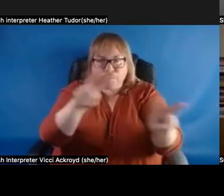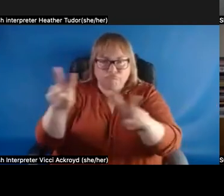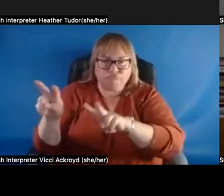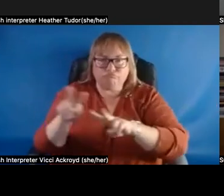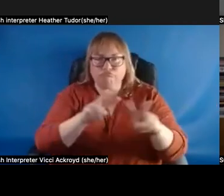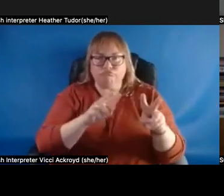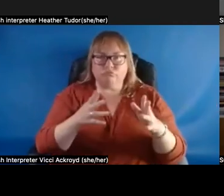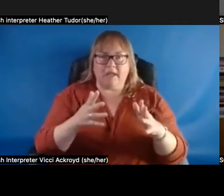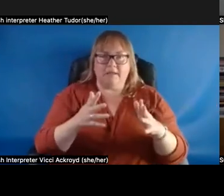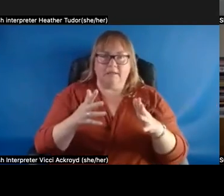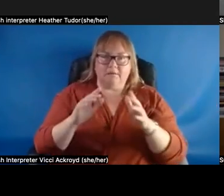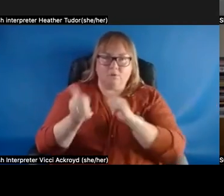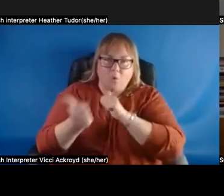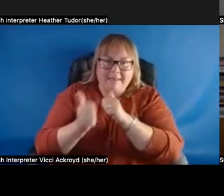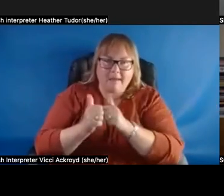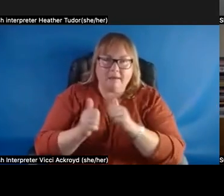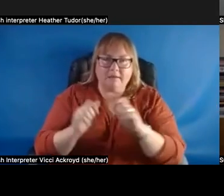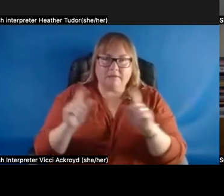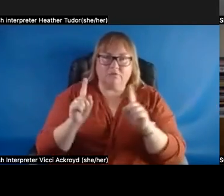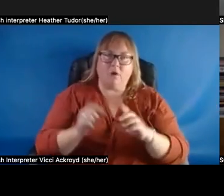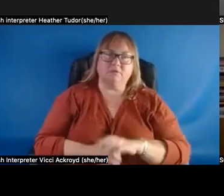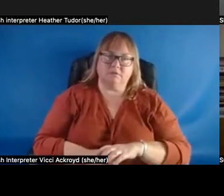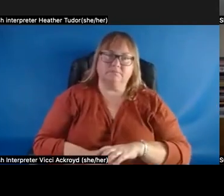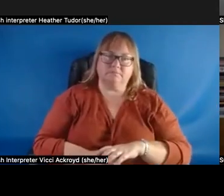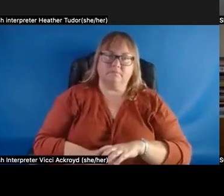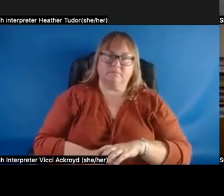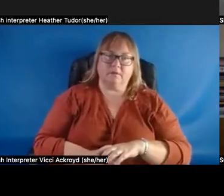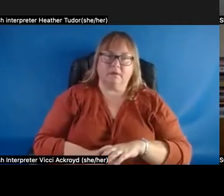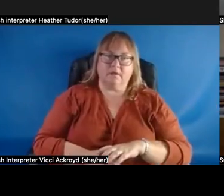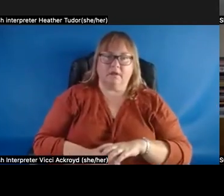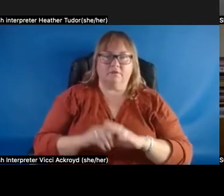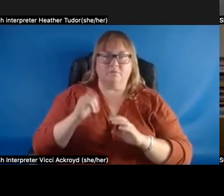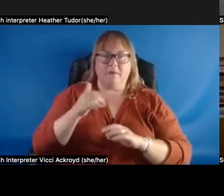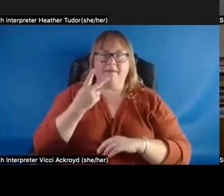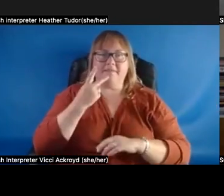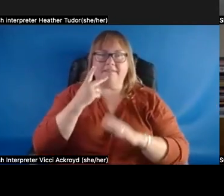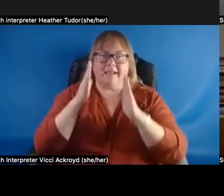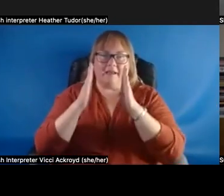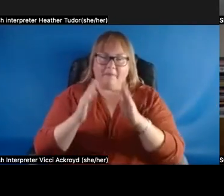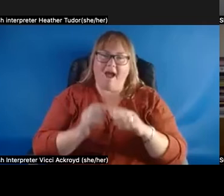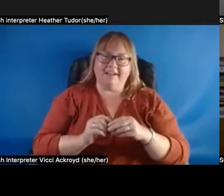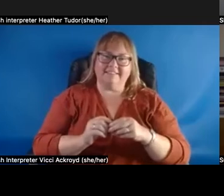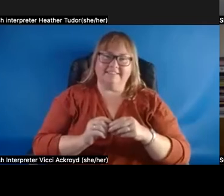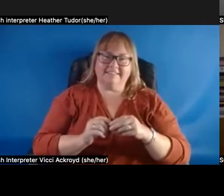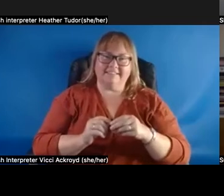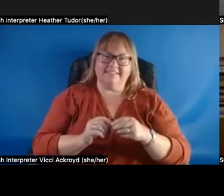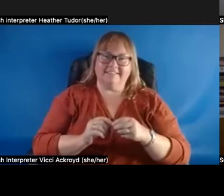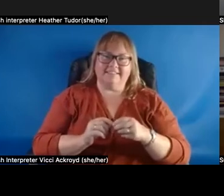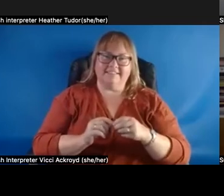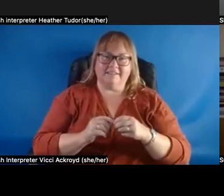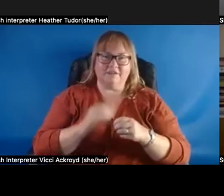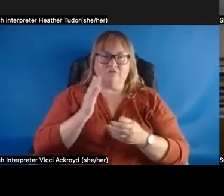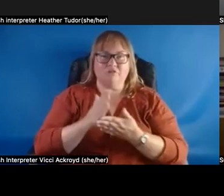peers? So maybe, but that maybe is for the second half. I'm just really pleased to